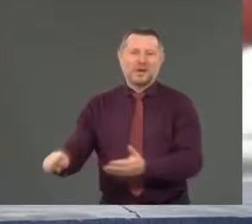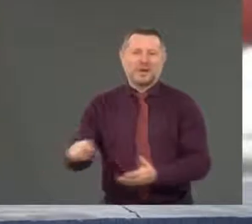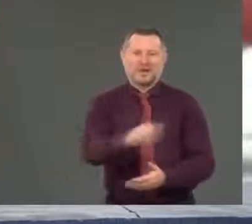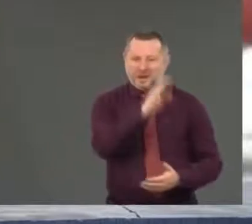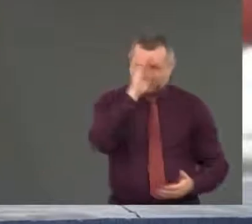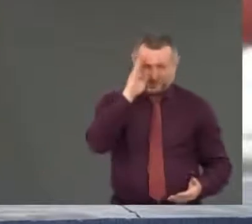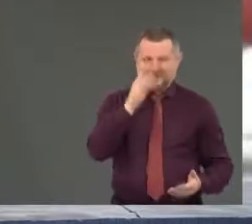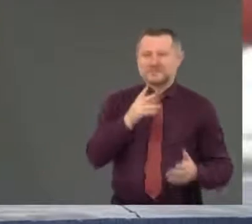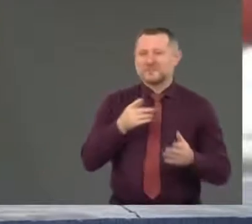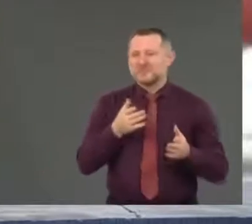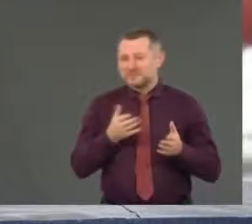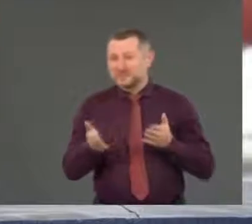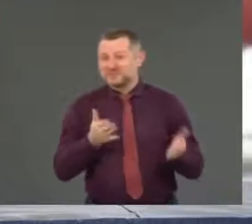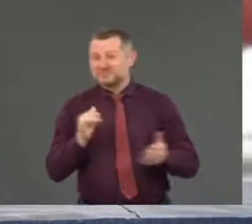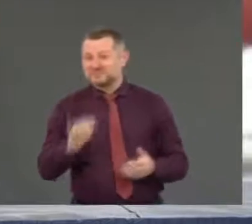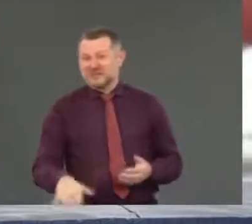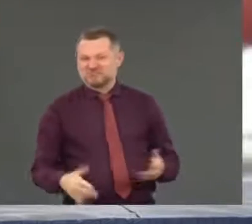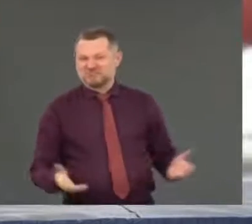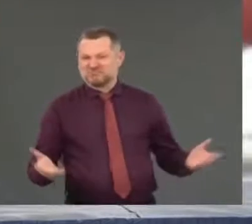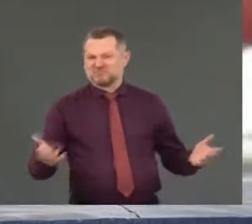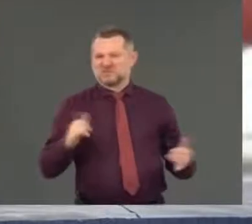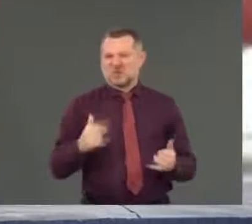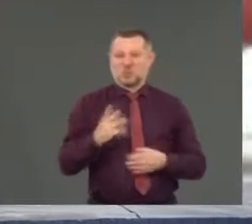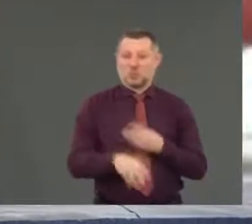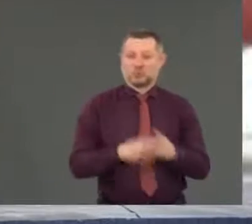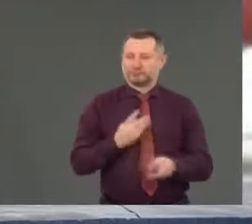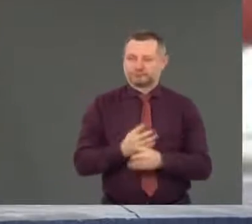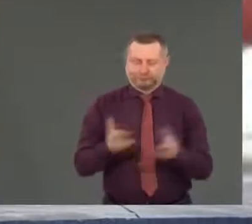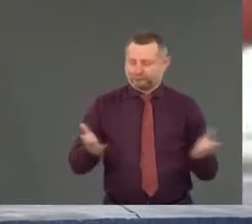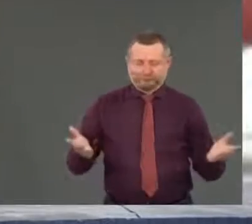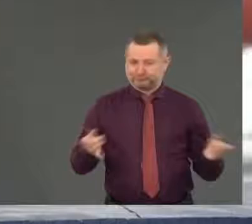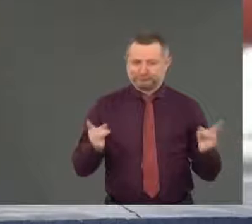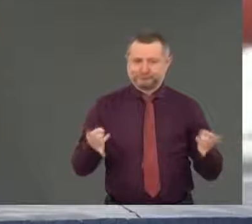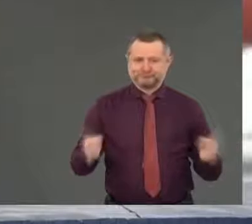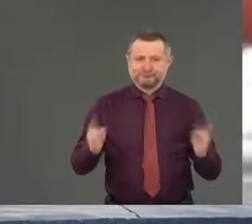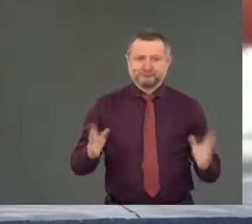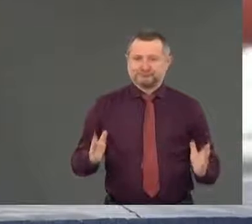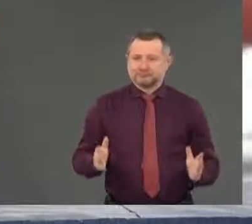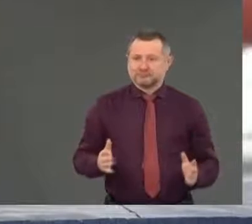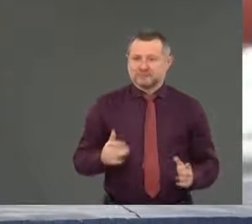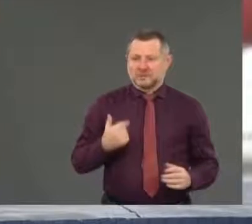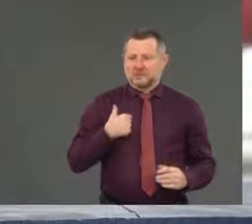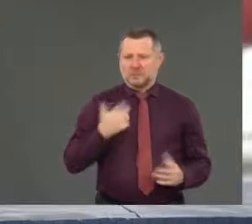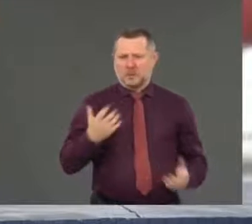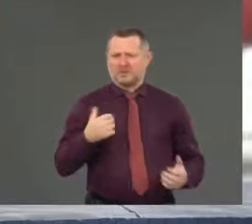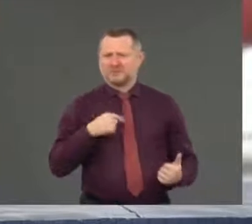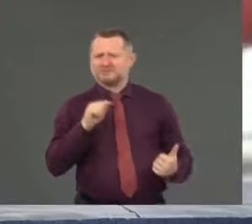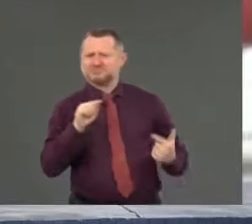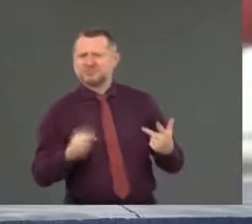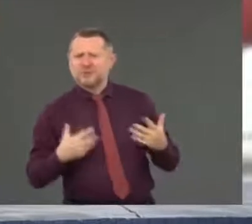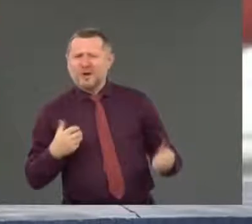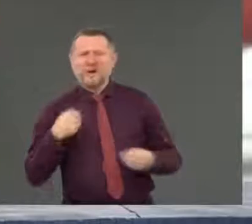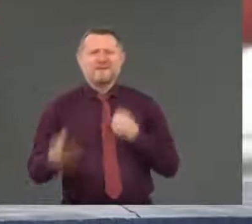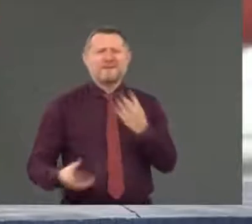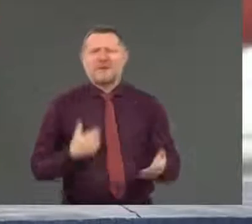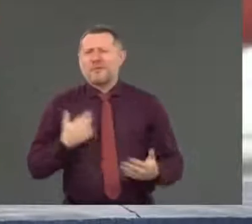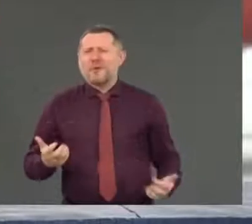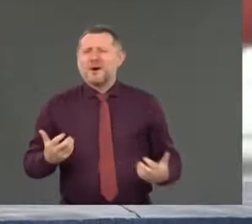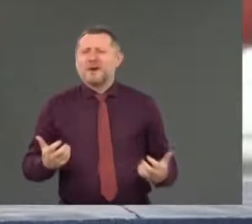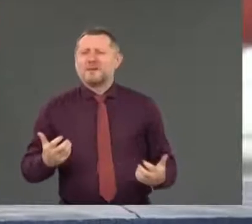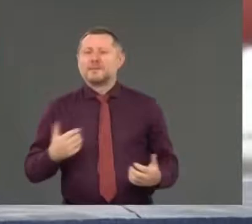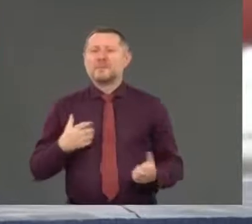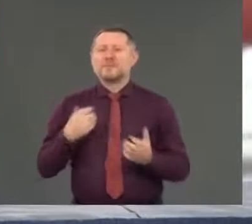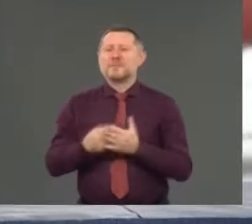the context in which they're operating. There are a lot of good things I would like to do. I would like to get more money to food banks right